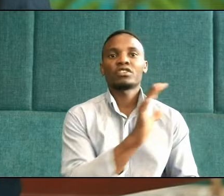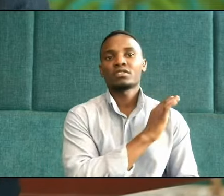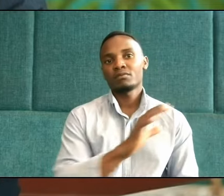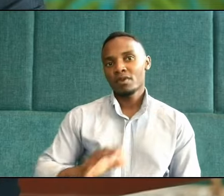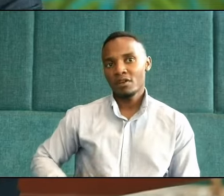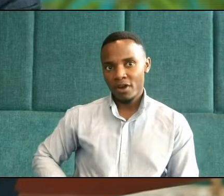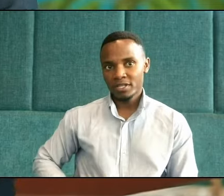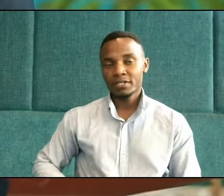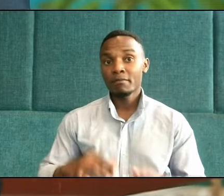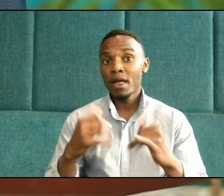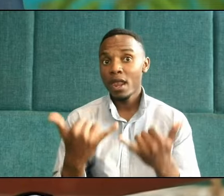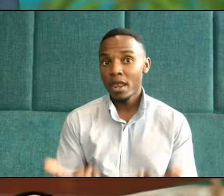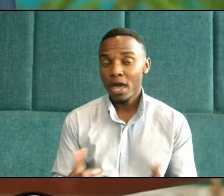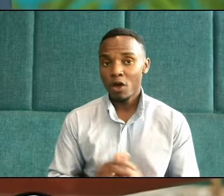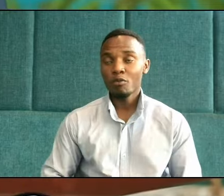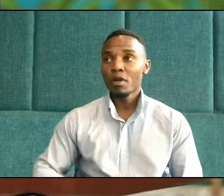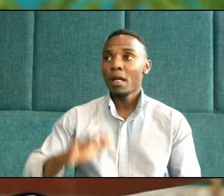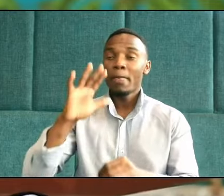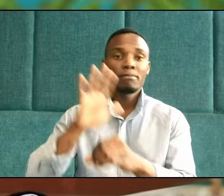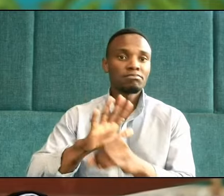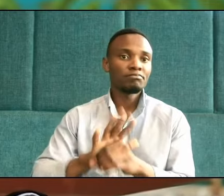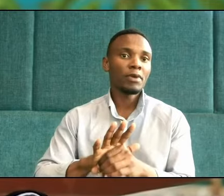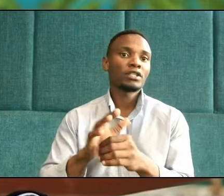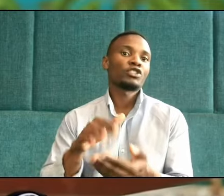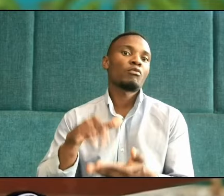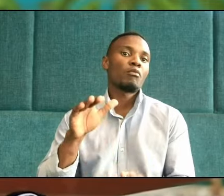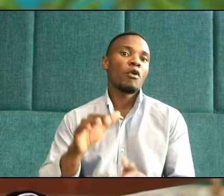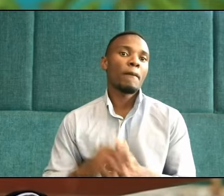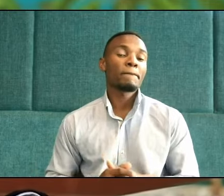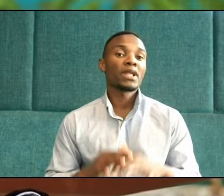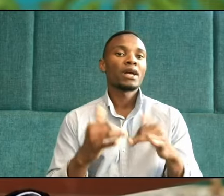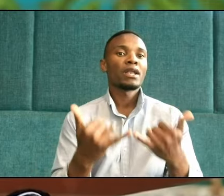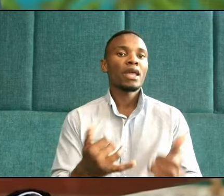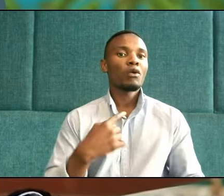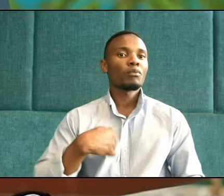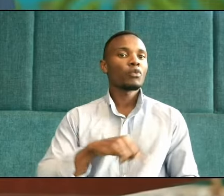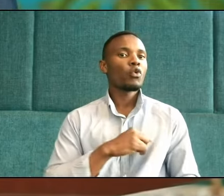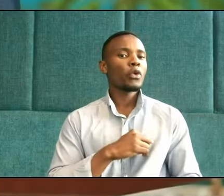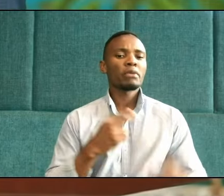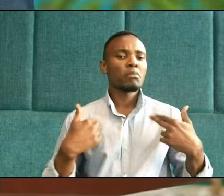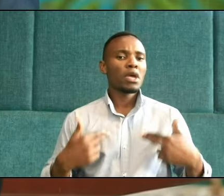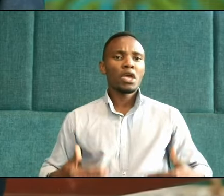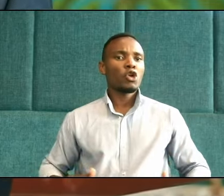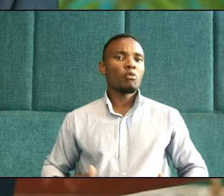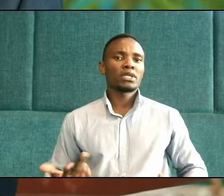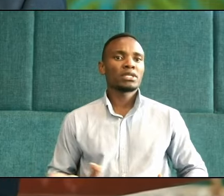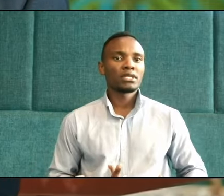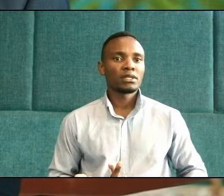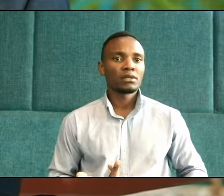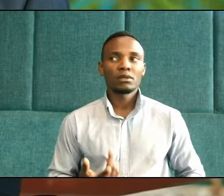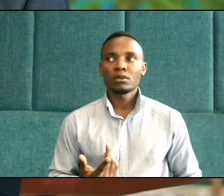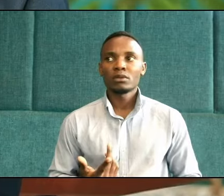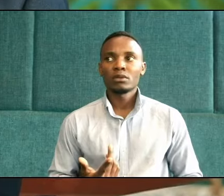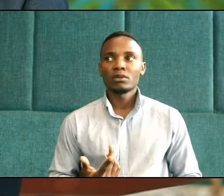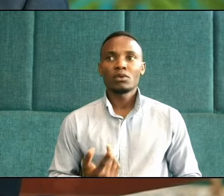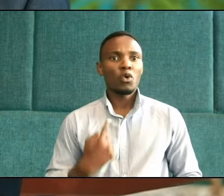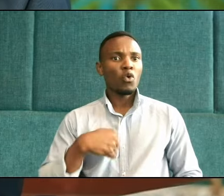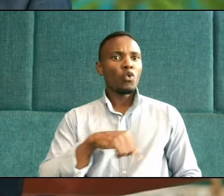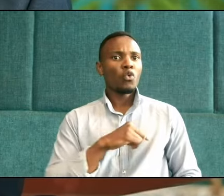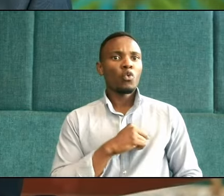the much more of the humanity. As human beings, by the fact that we are an offspring